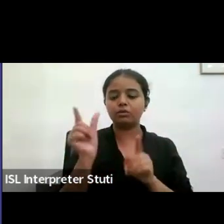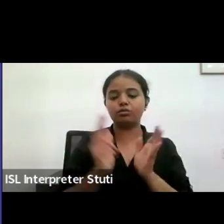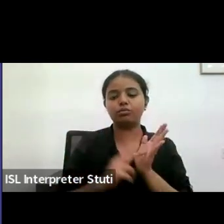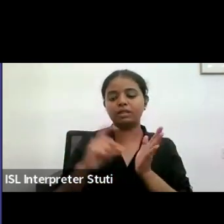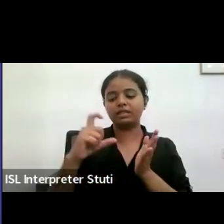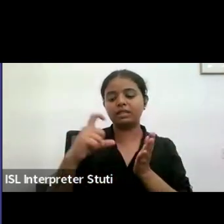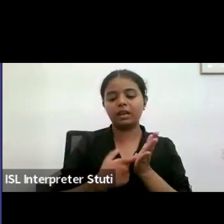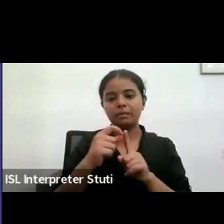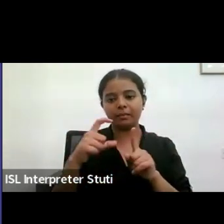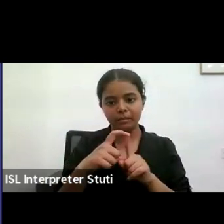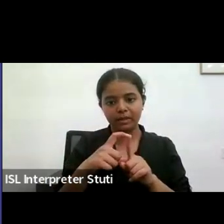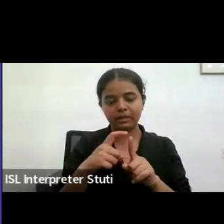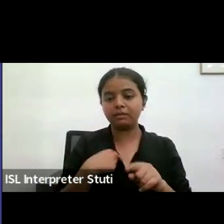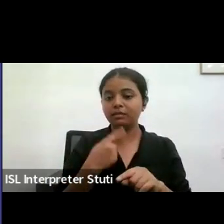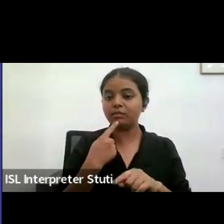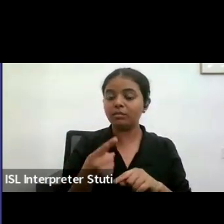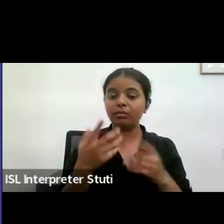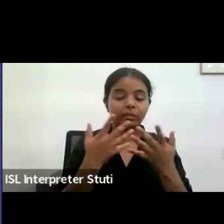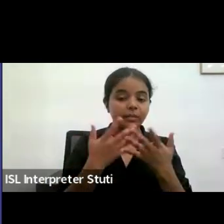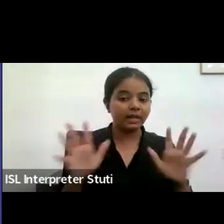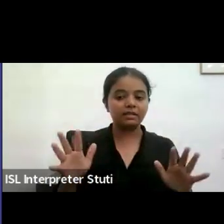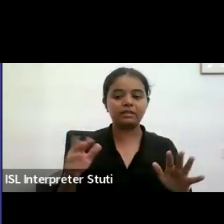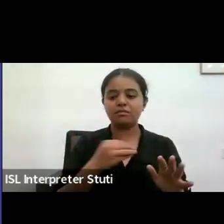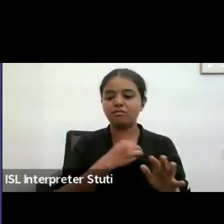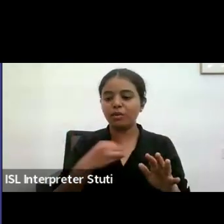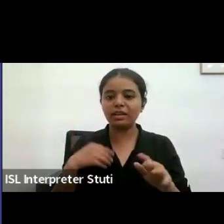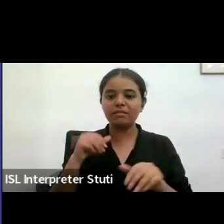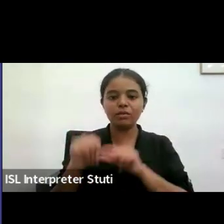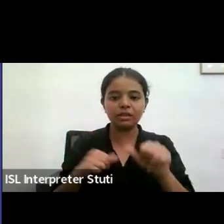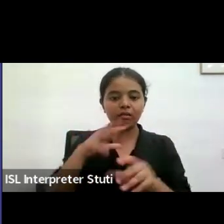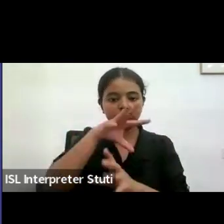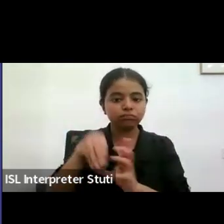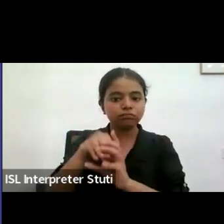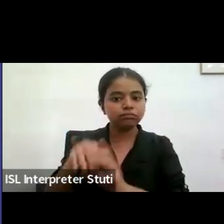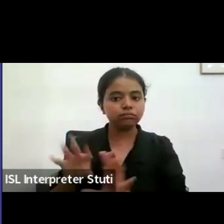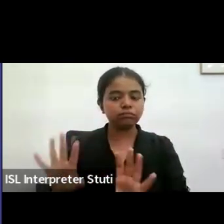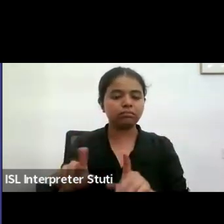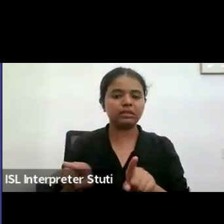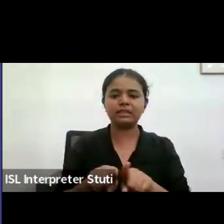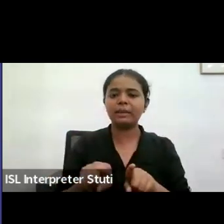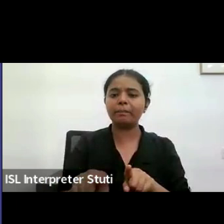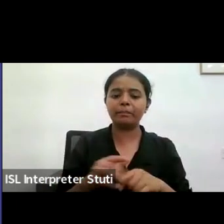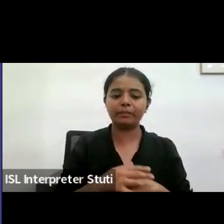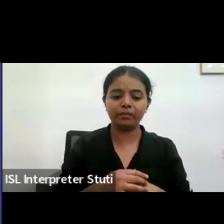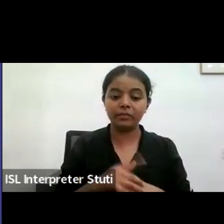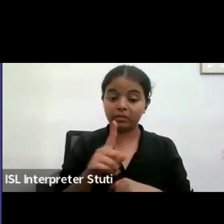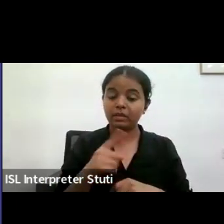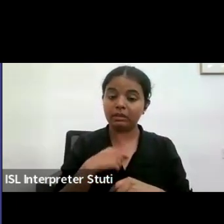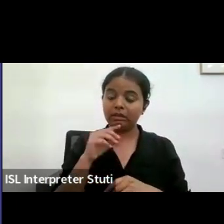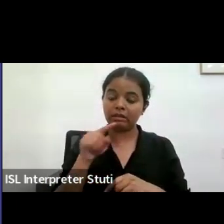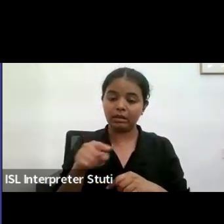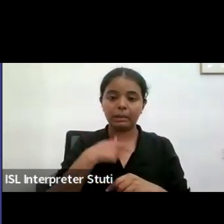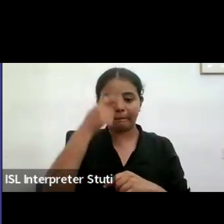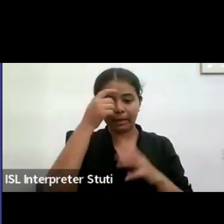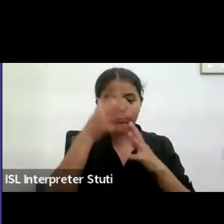UNCRPD, not to be subject to any medical procedures, yeah, leading to infertility. As you know, this is a big issue as far